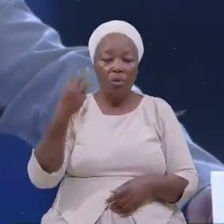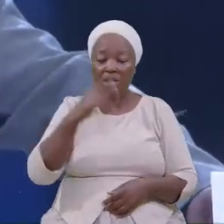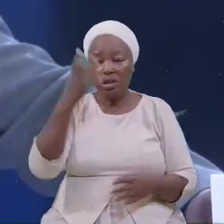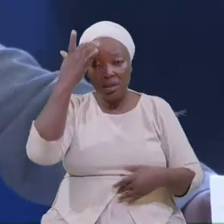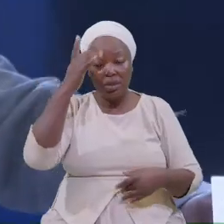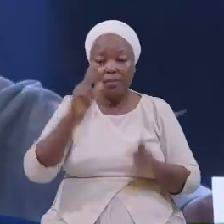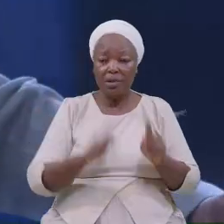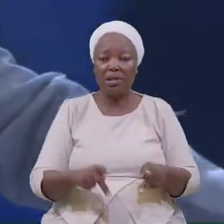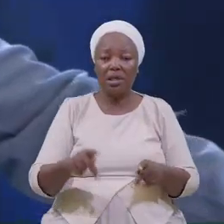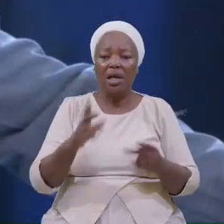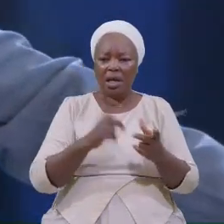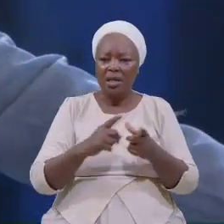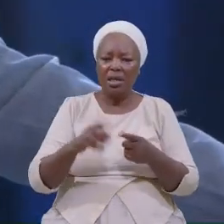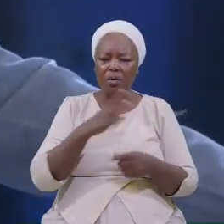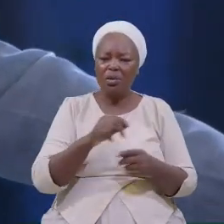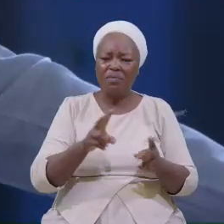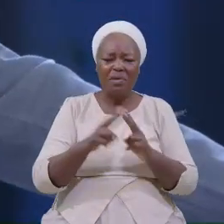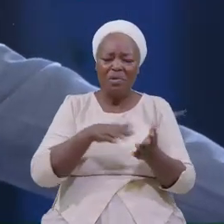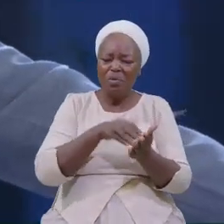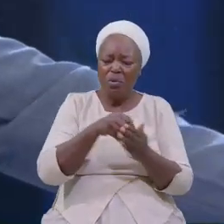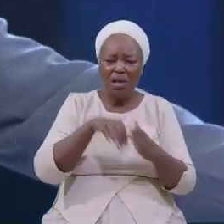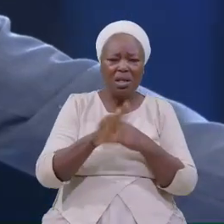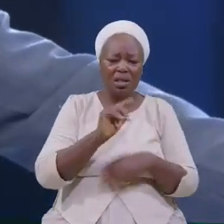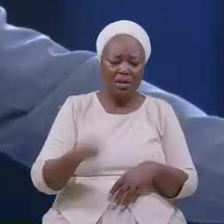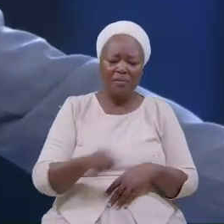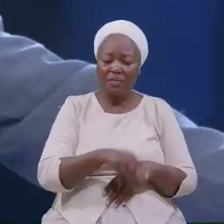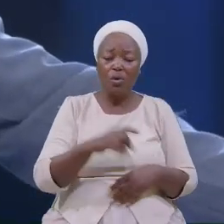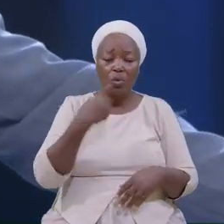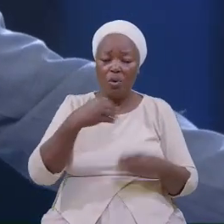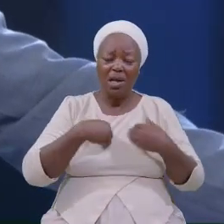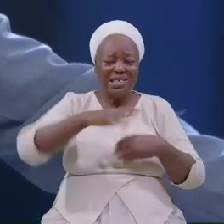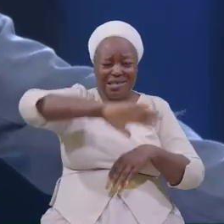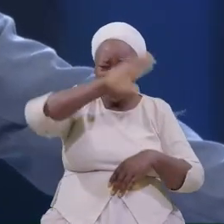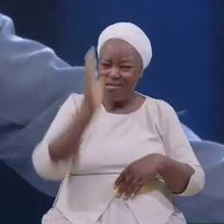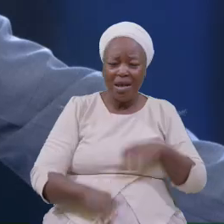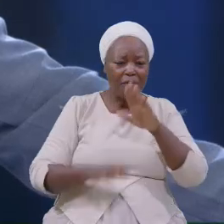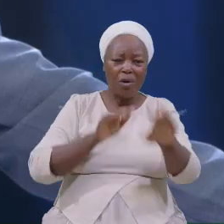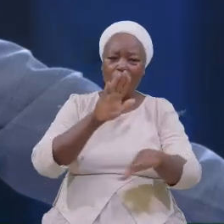and he was impotent in his feet. He had never walked.